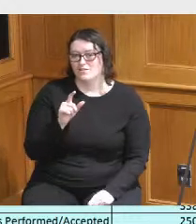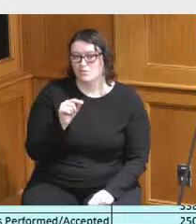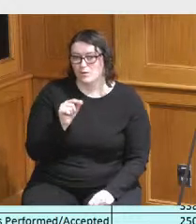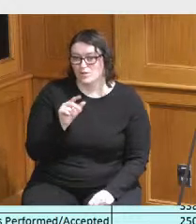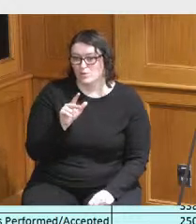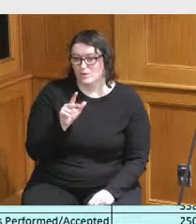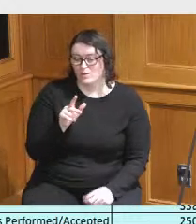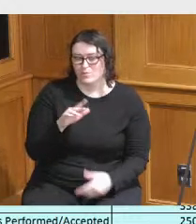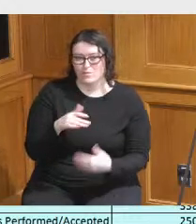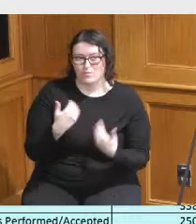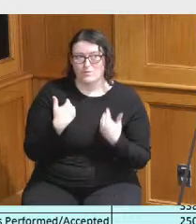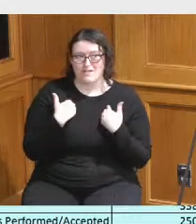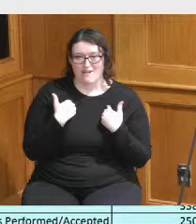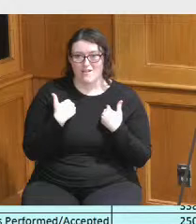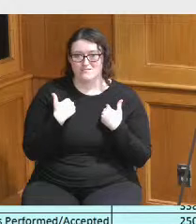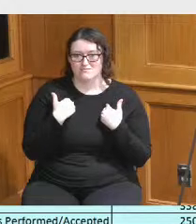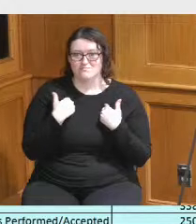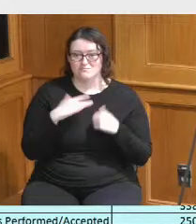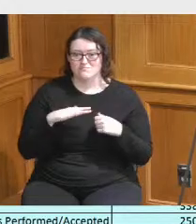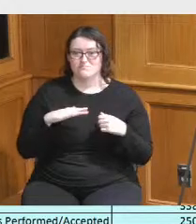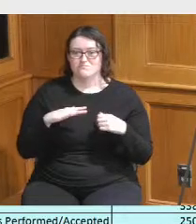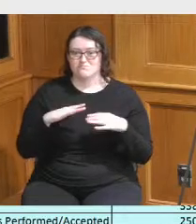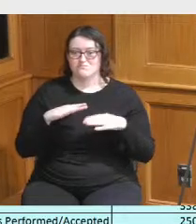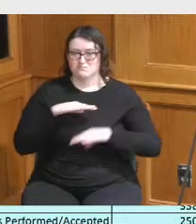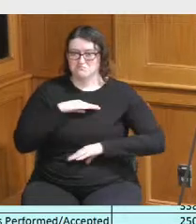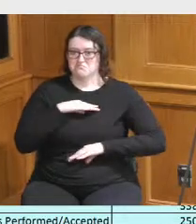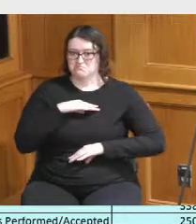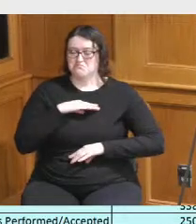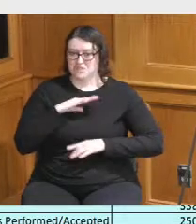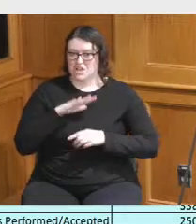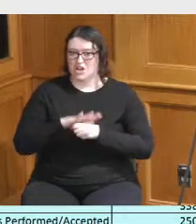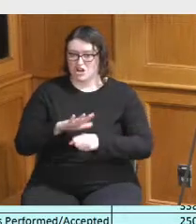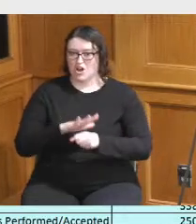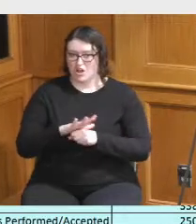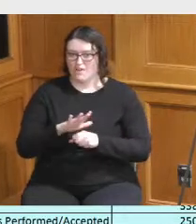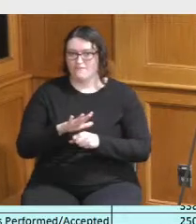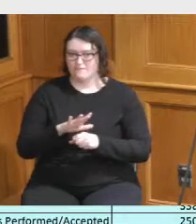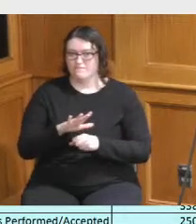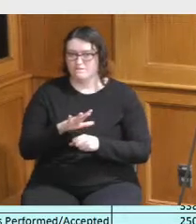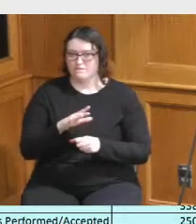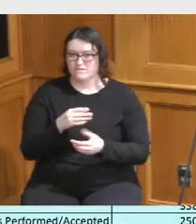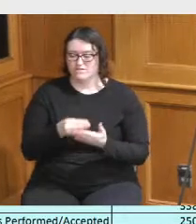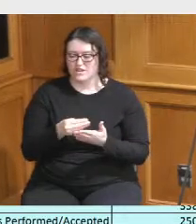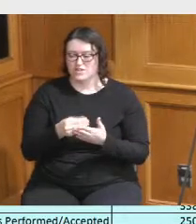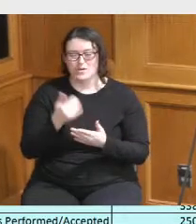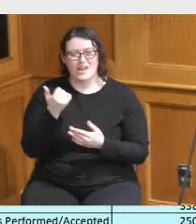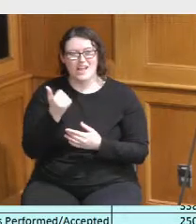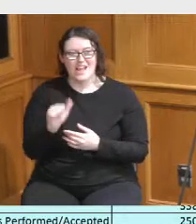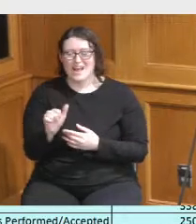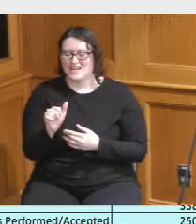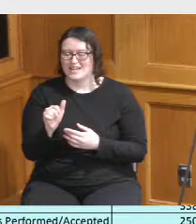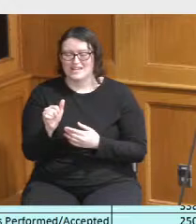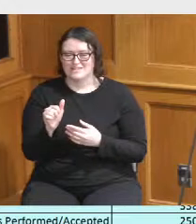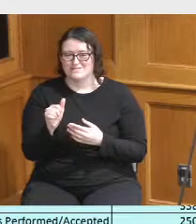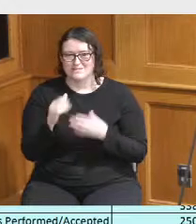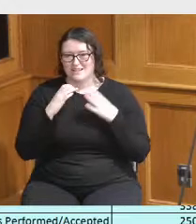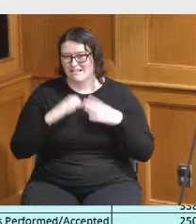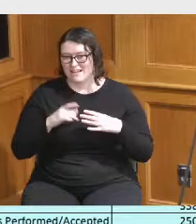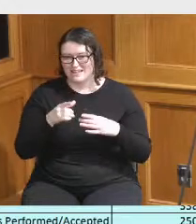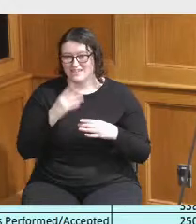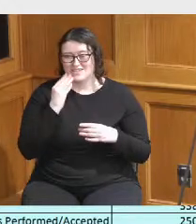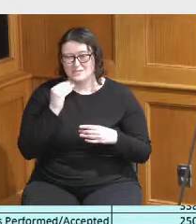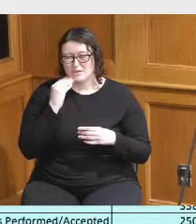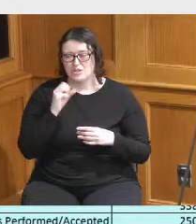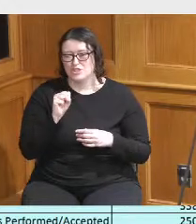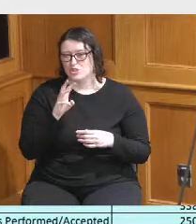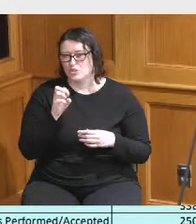all eligible needs for this program. So any property owner that has experienced a sewer backup, we have been able